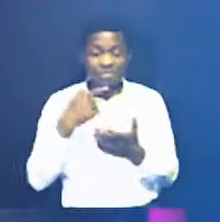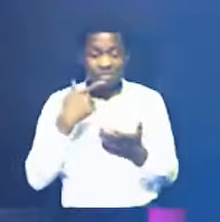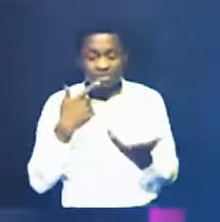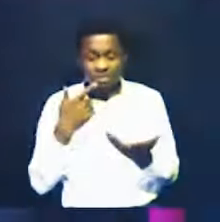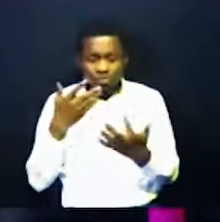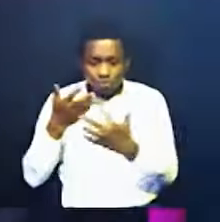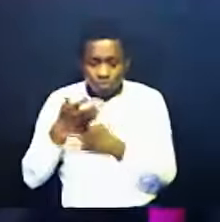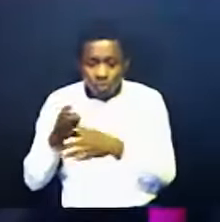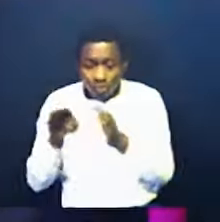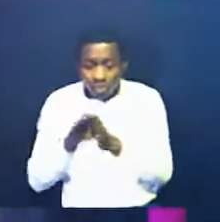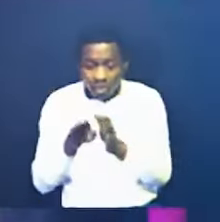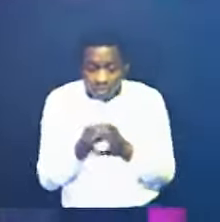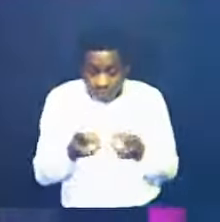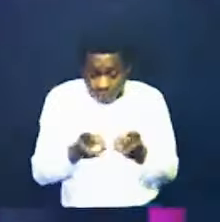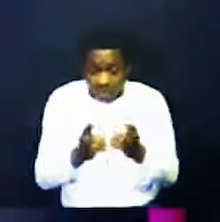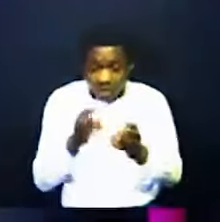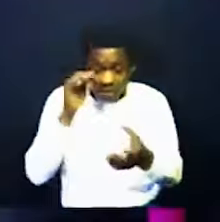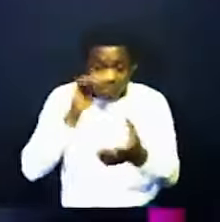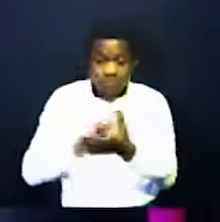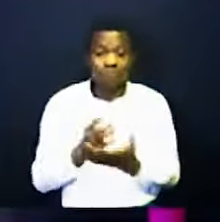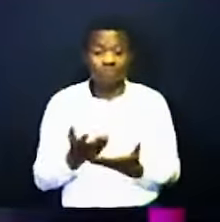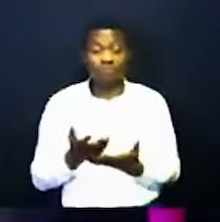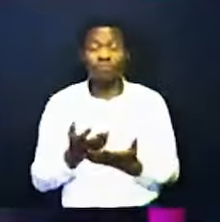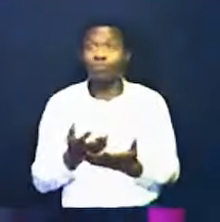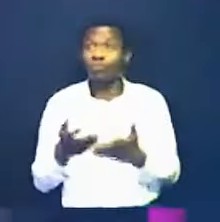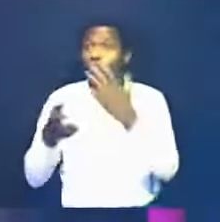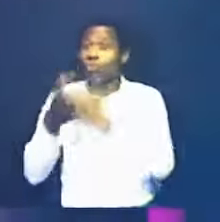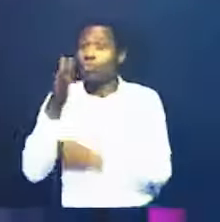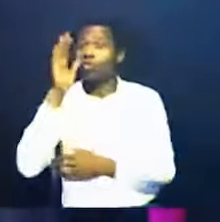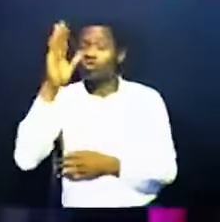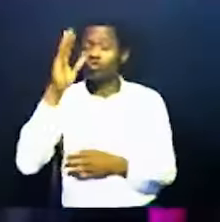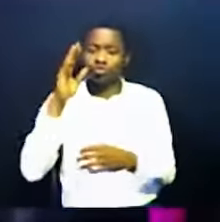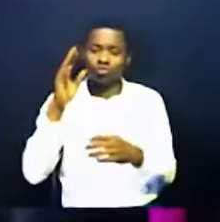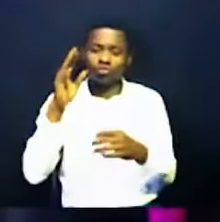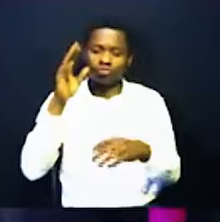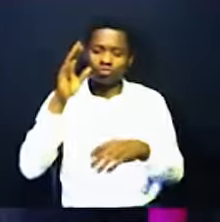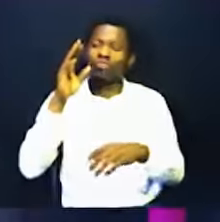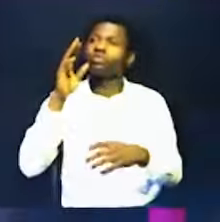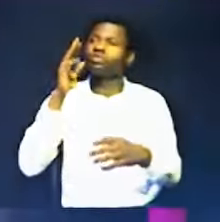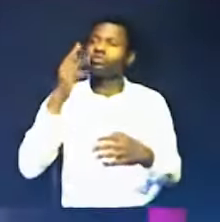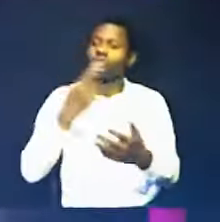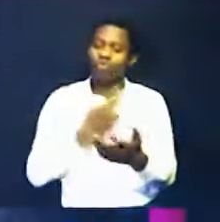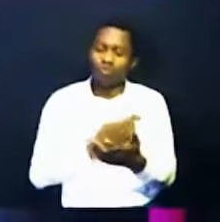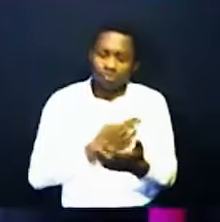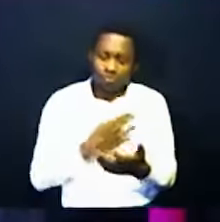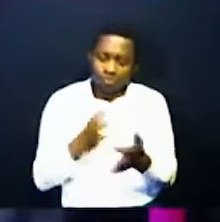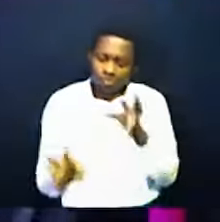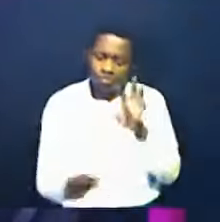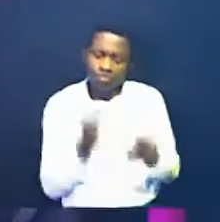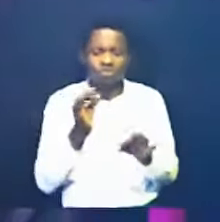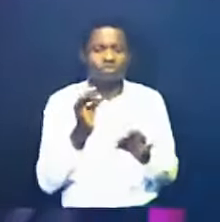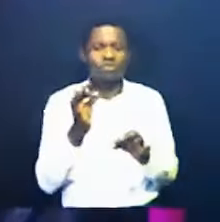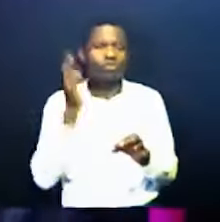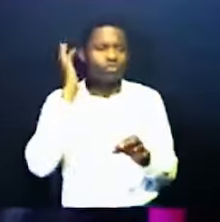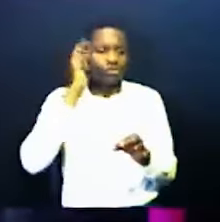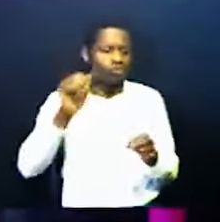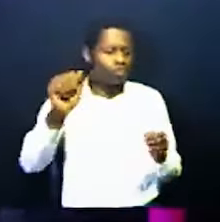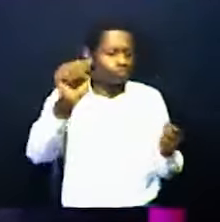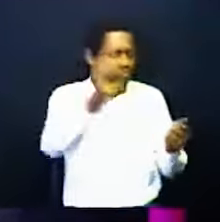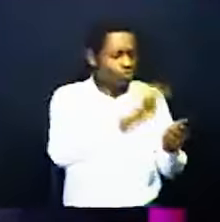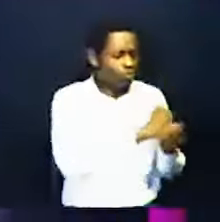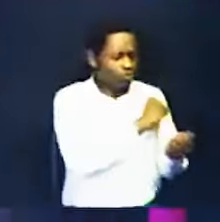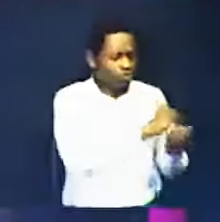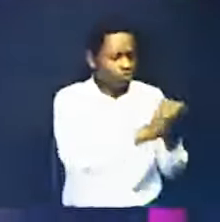according to scripture, the spirit of God will crash what we think